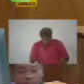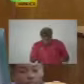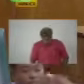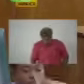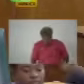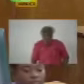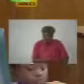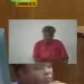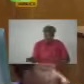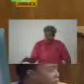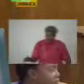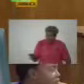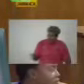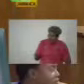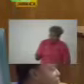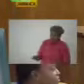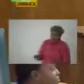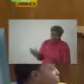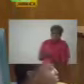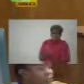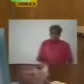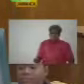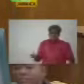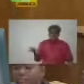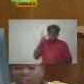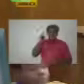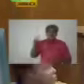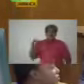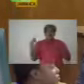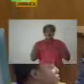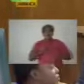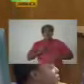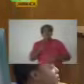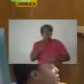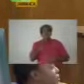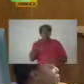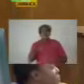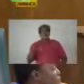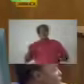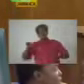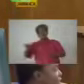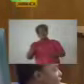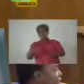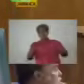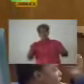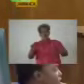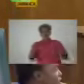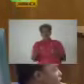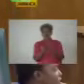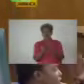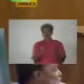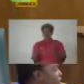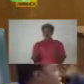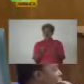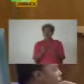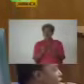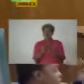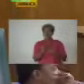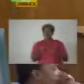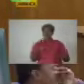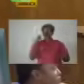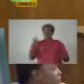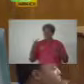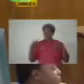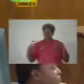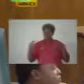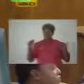don't even allow for an entertainment zone. The law as is don't say that the